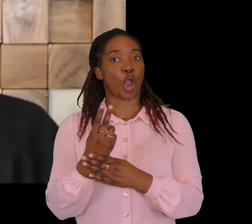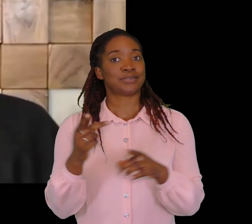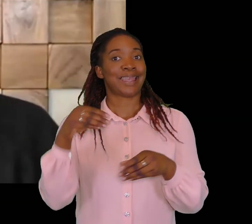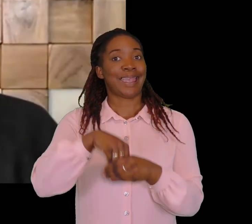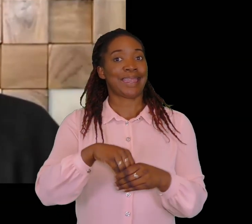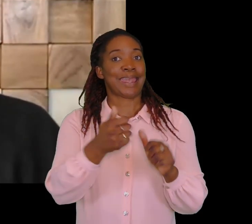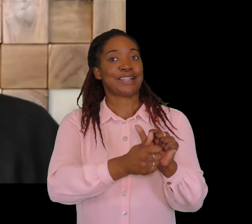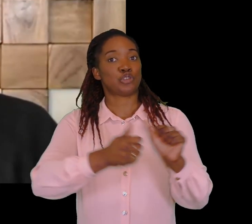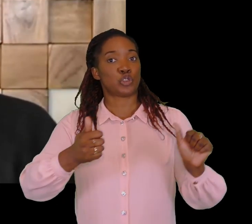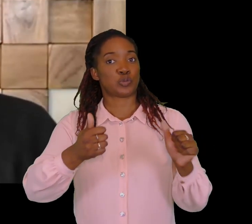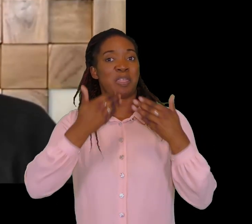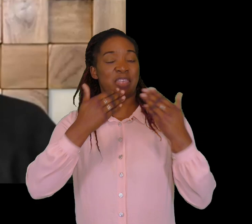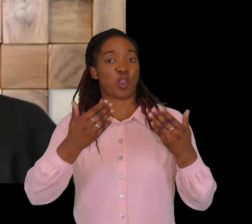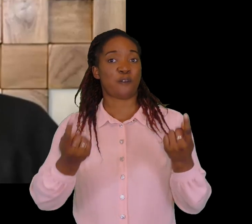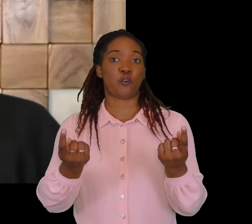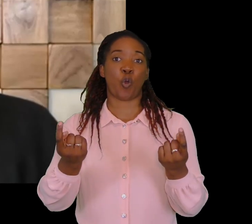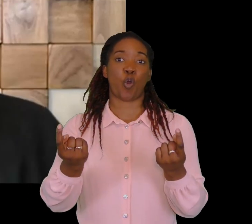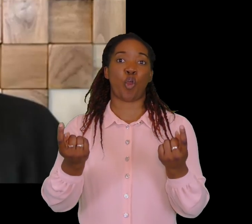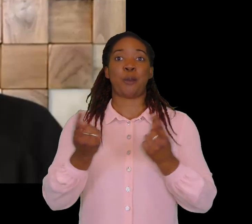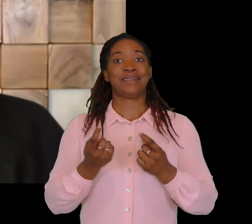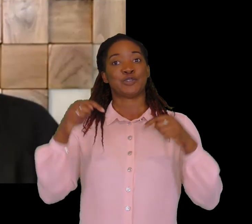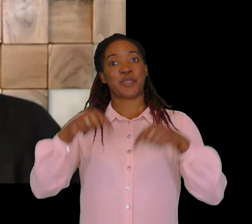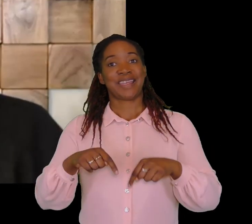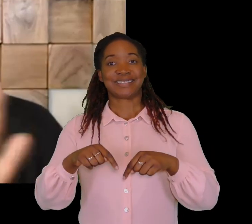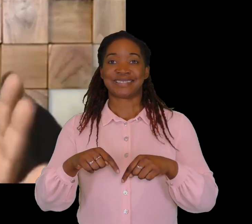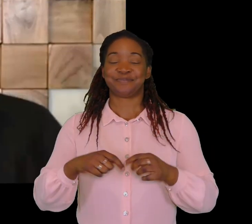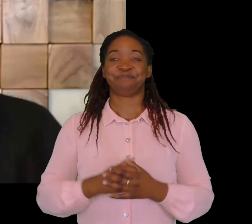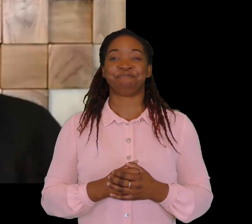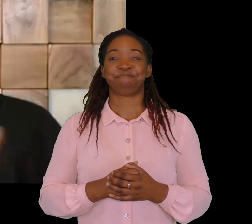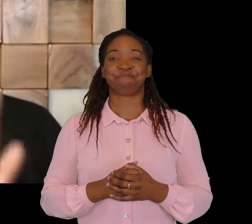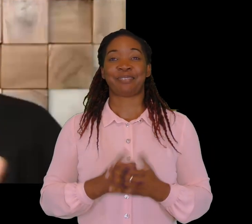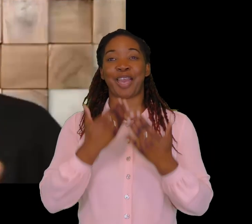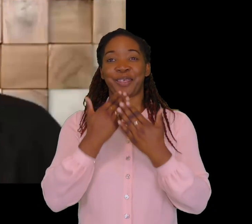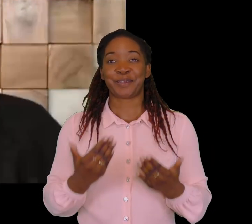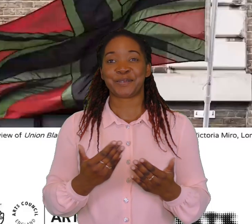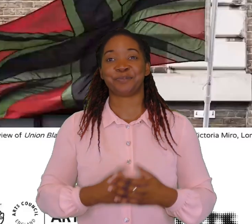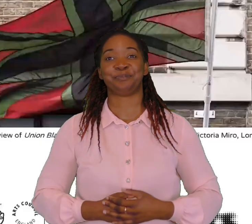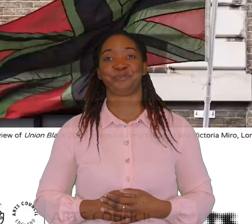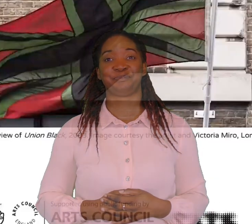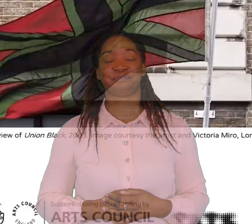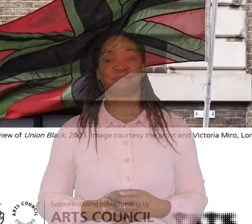institutions. So thank you for coming to this first edition of Genealogies of Black Art, and take care. Thank you.